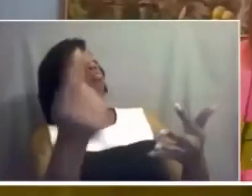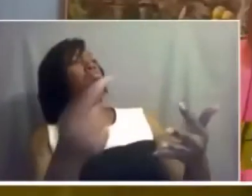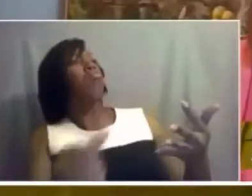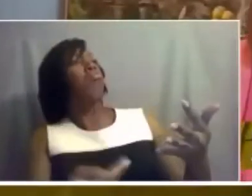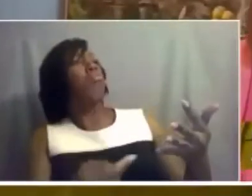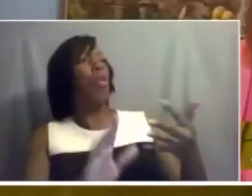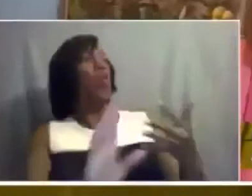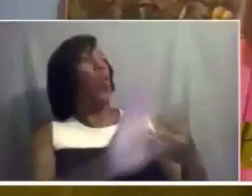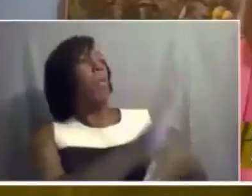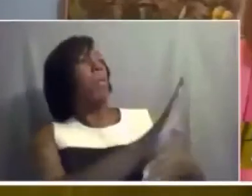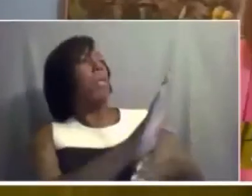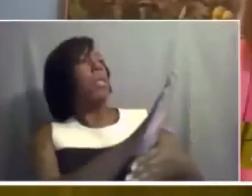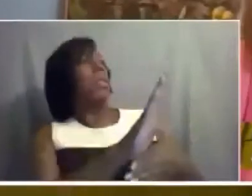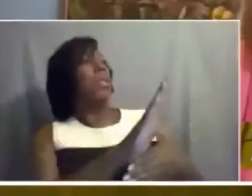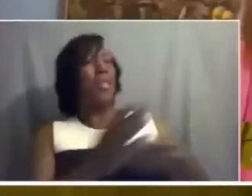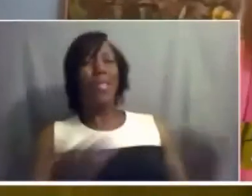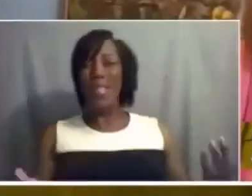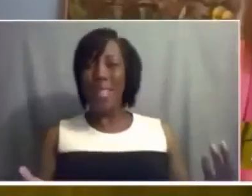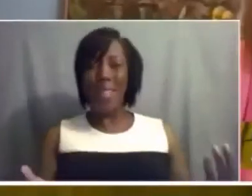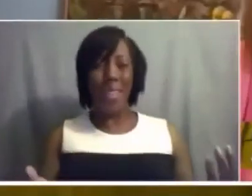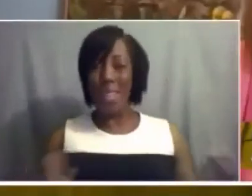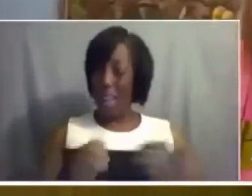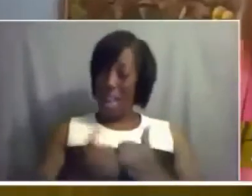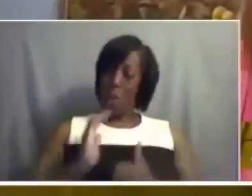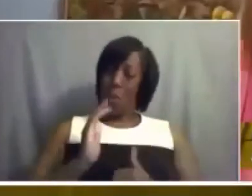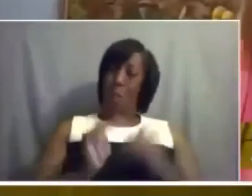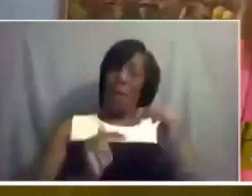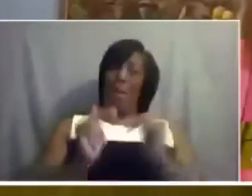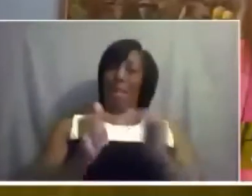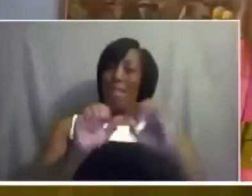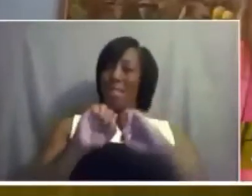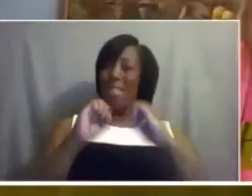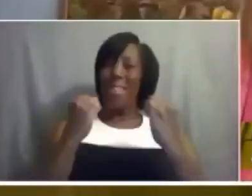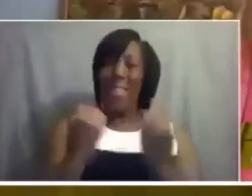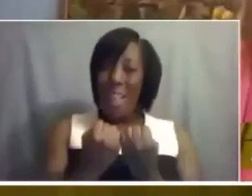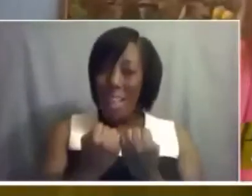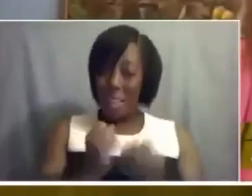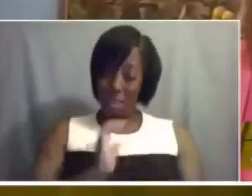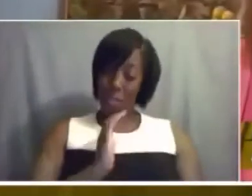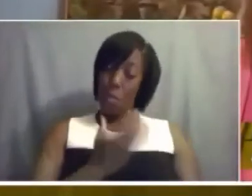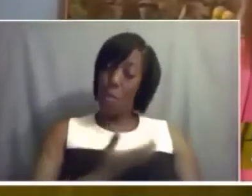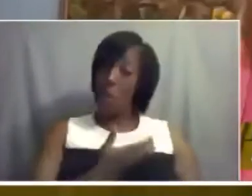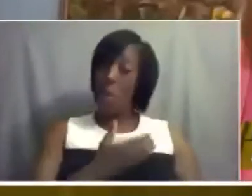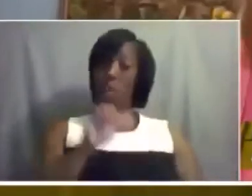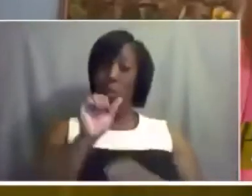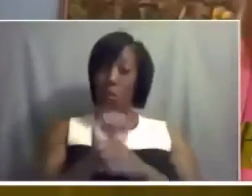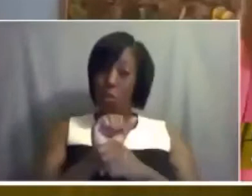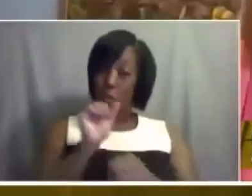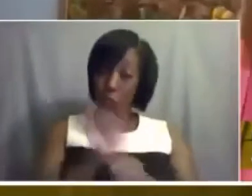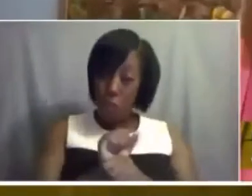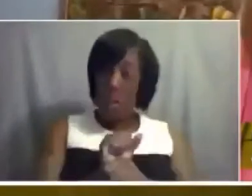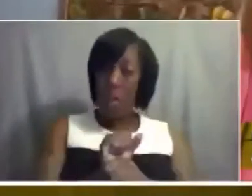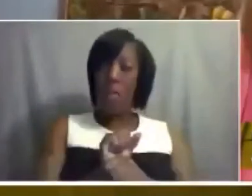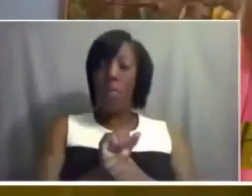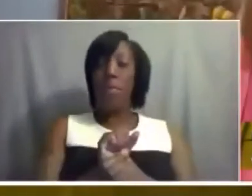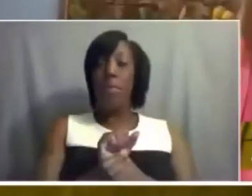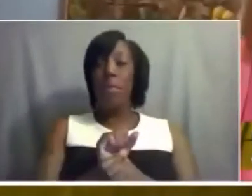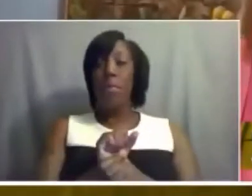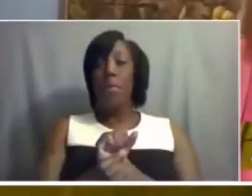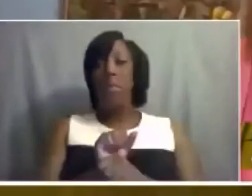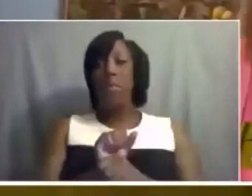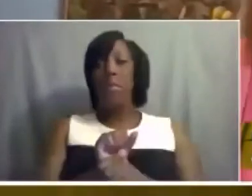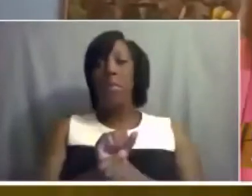business and how it should build its societies. And so our job is really to